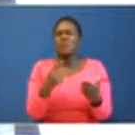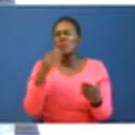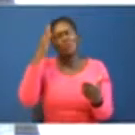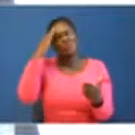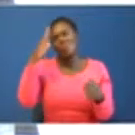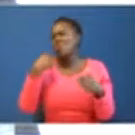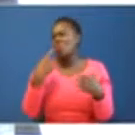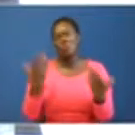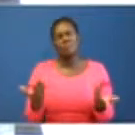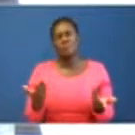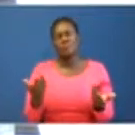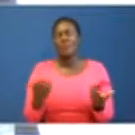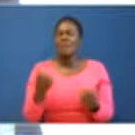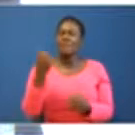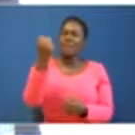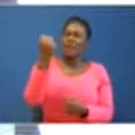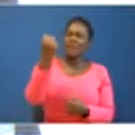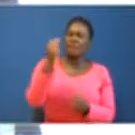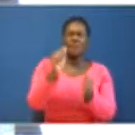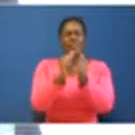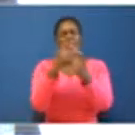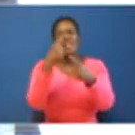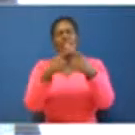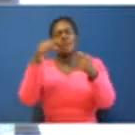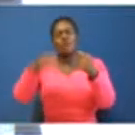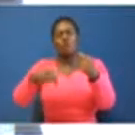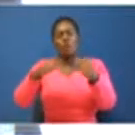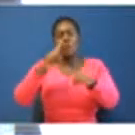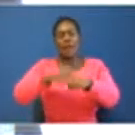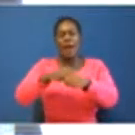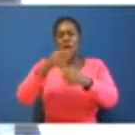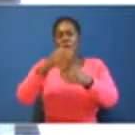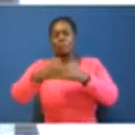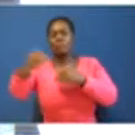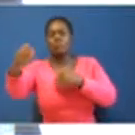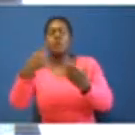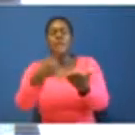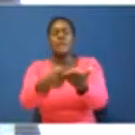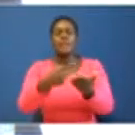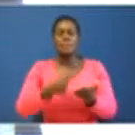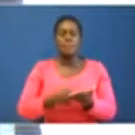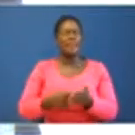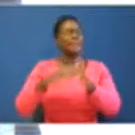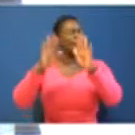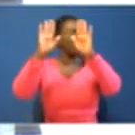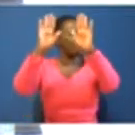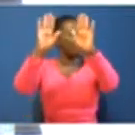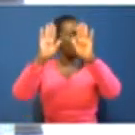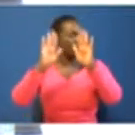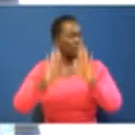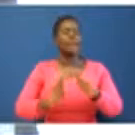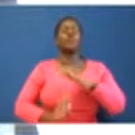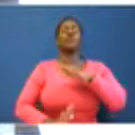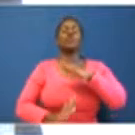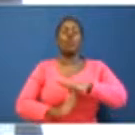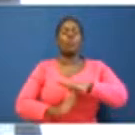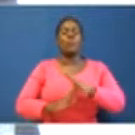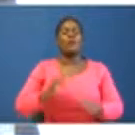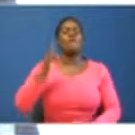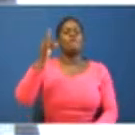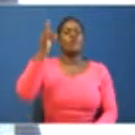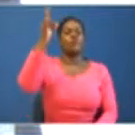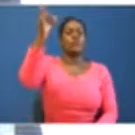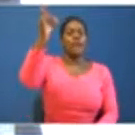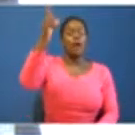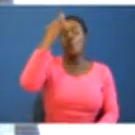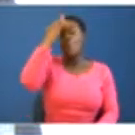knows five ten years from today these debates will mean a lot right it'll mean a lot